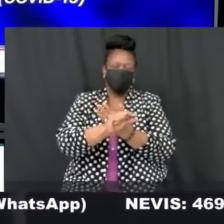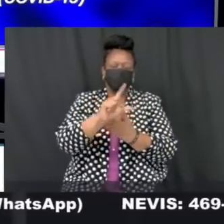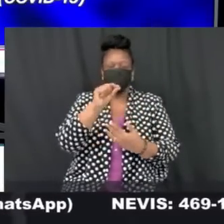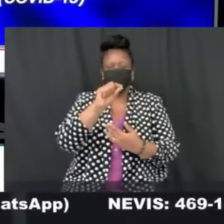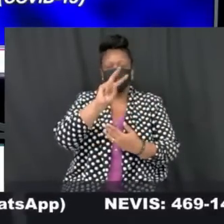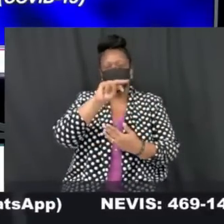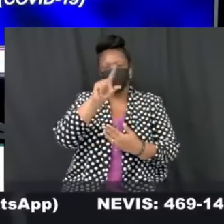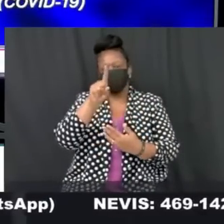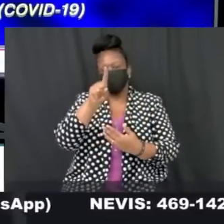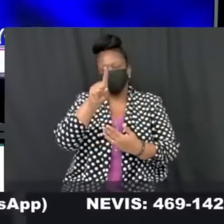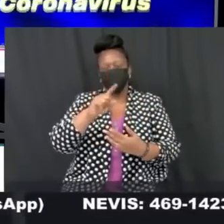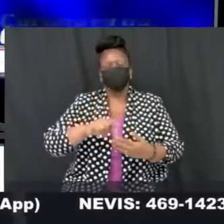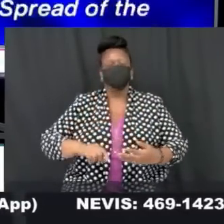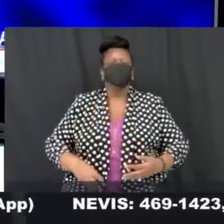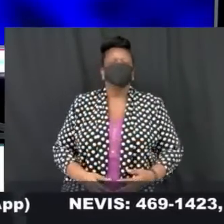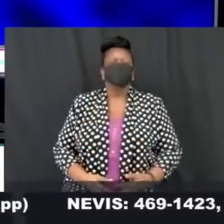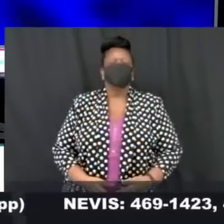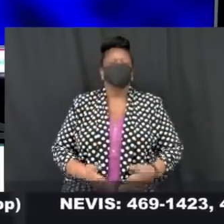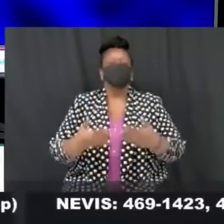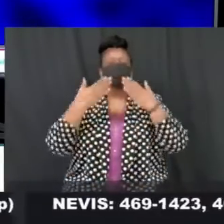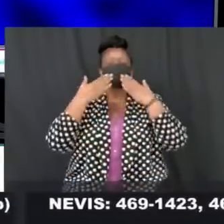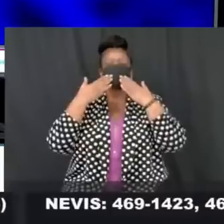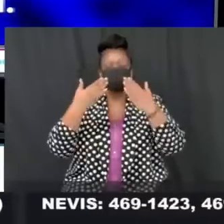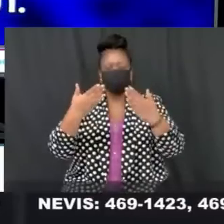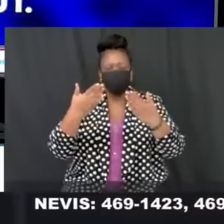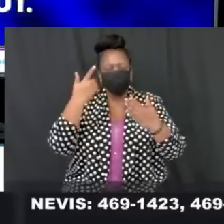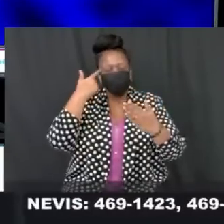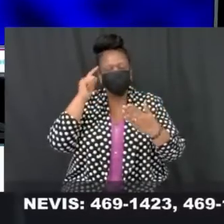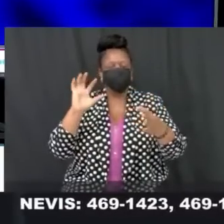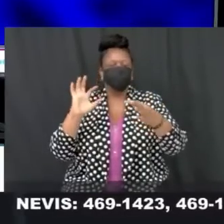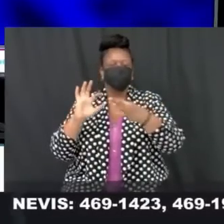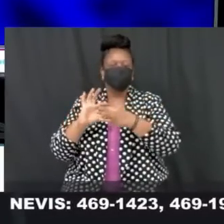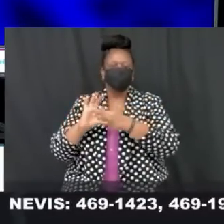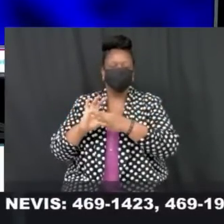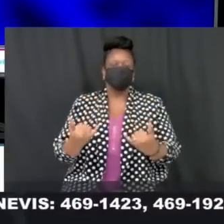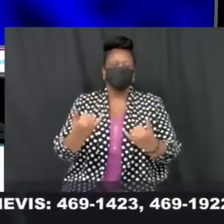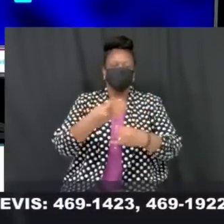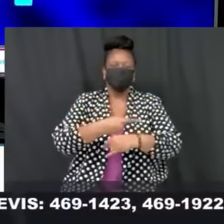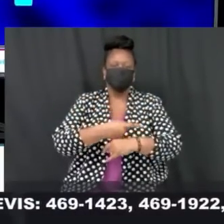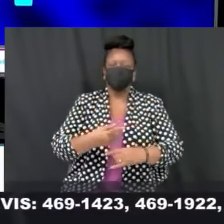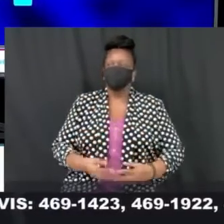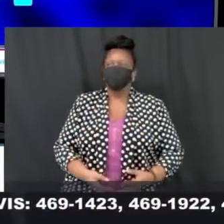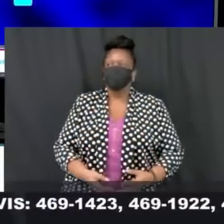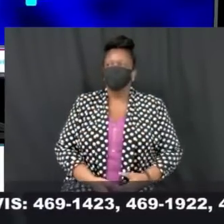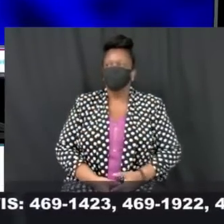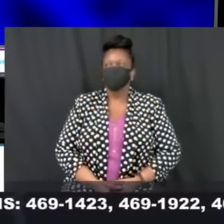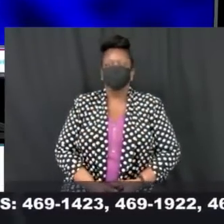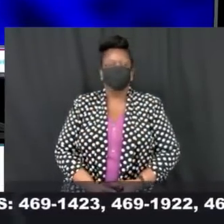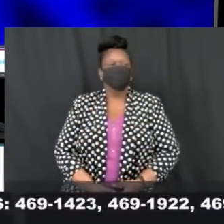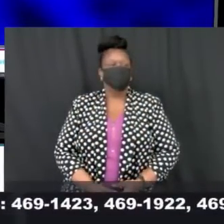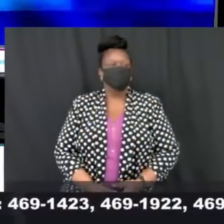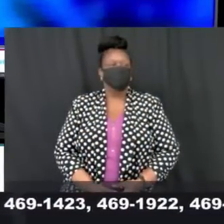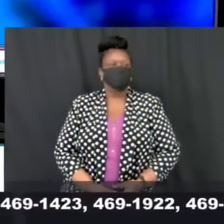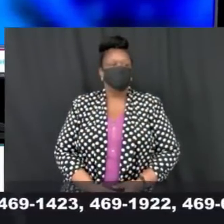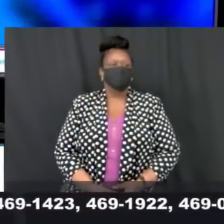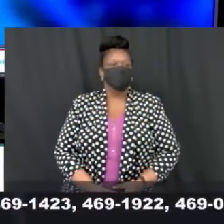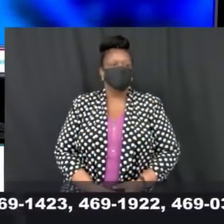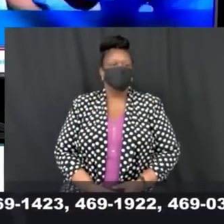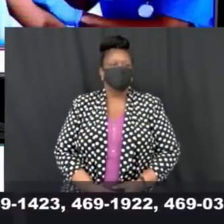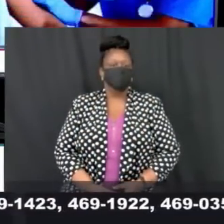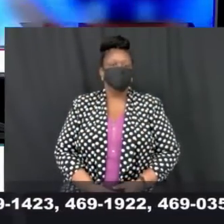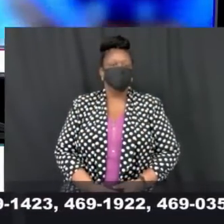Les Roymans. Thank you very much for joining us. Recognize with us